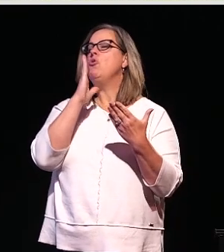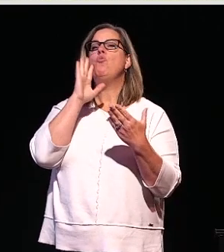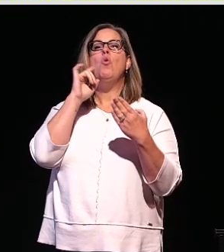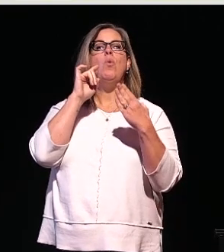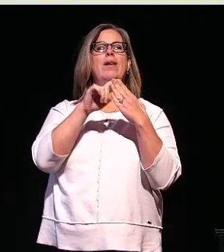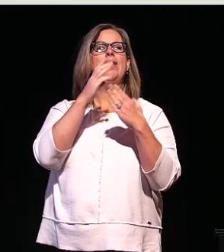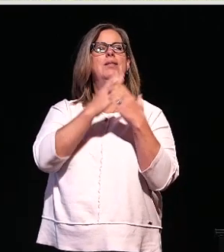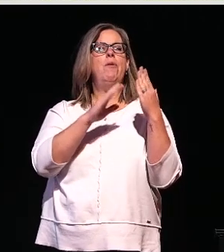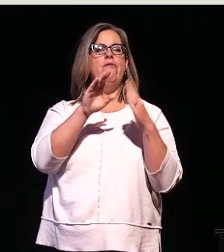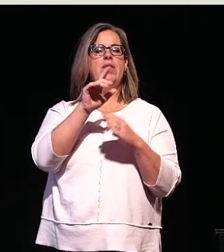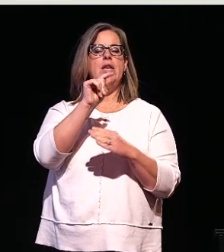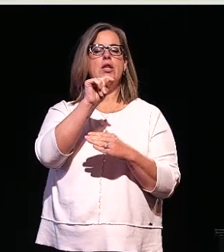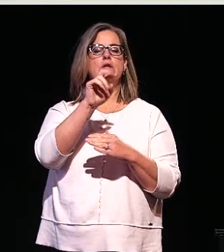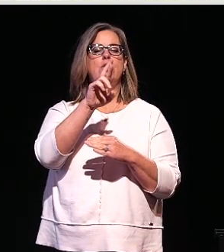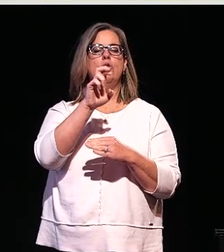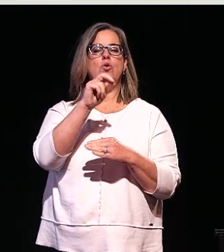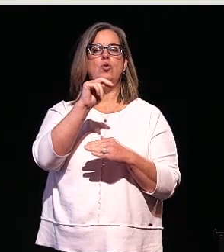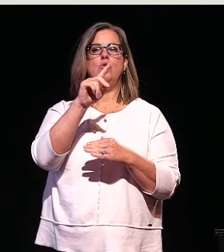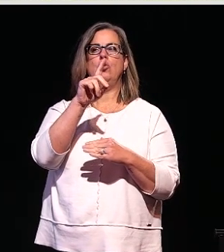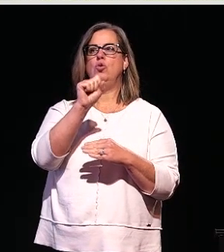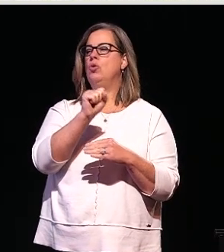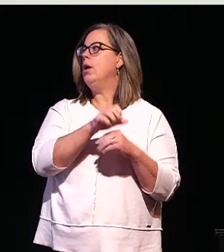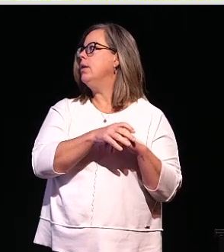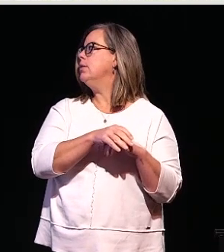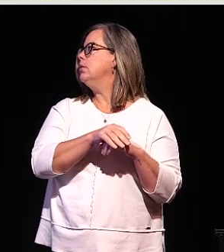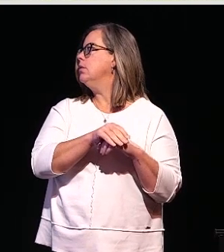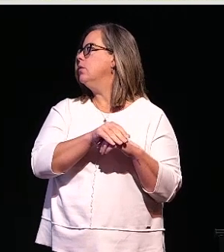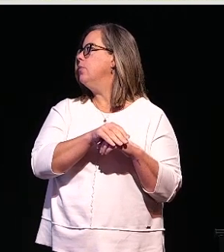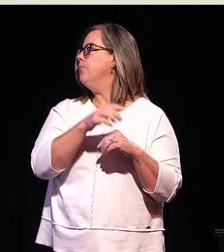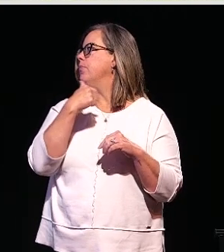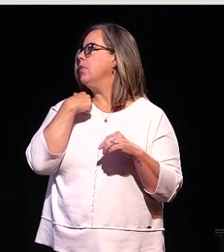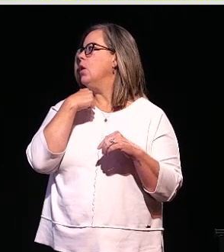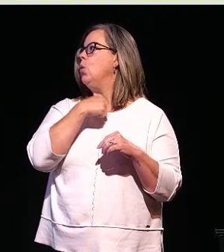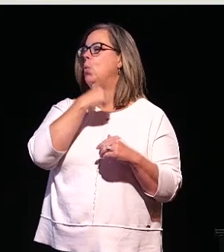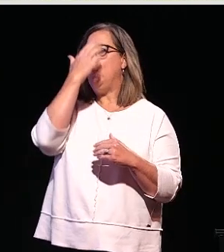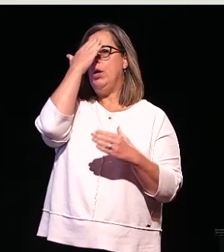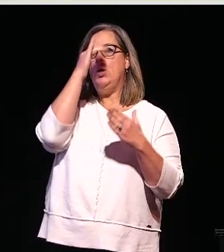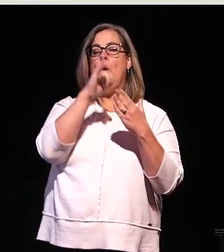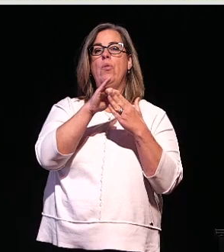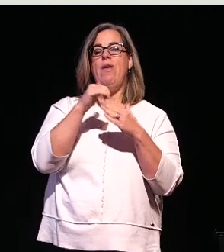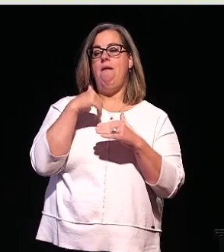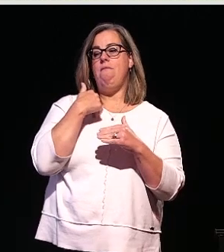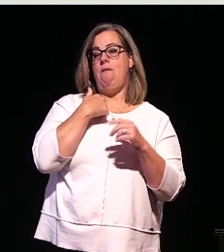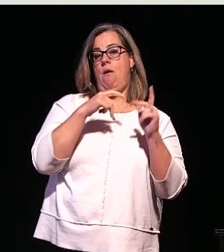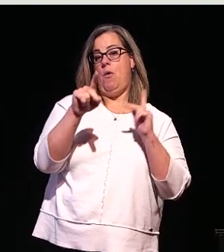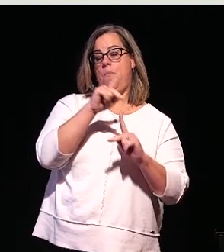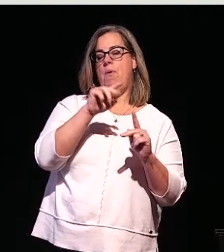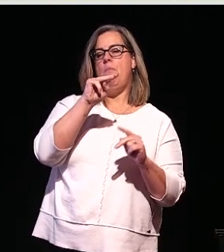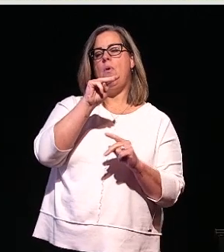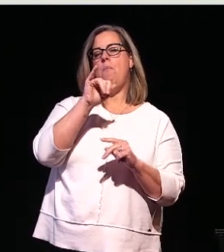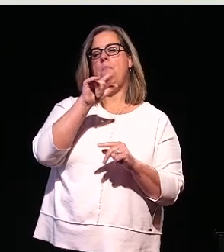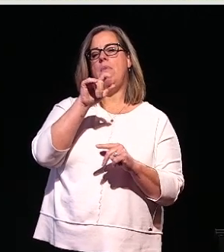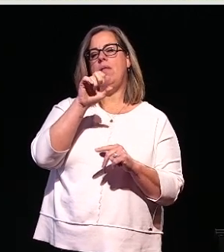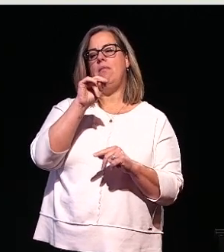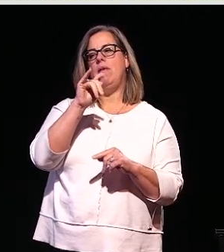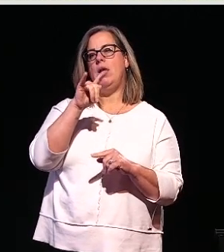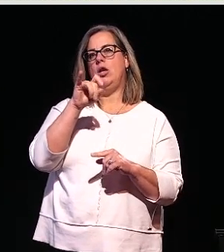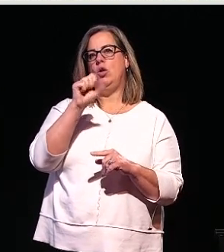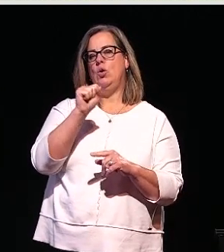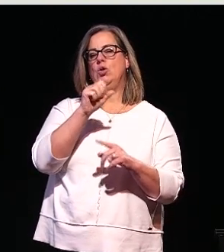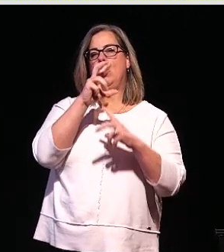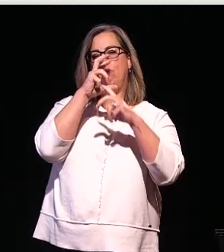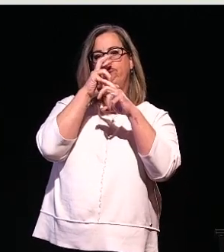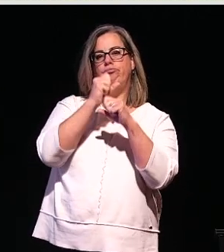most of these. I'm gonna call out the rise of bitter flavors. We know that millennials in particular are attracted to herbaceous and